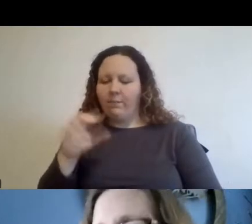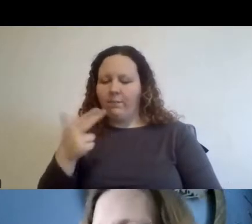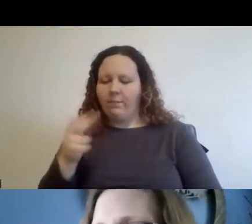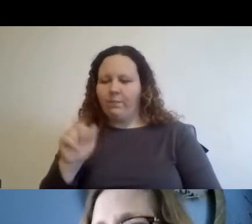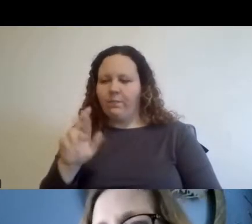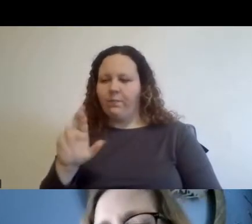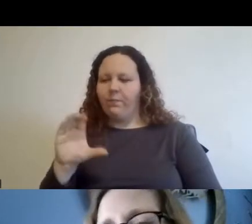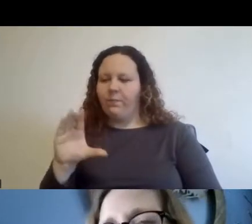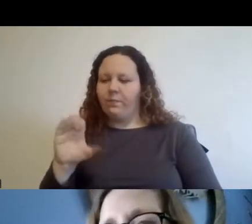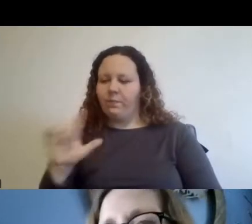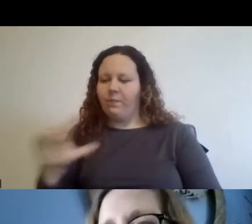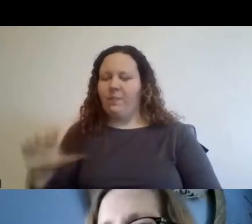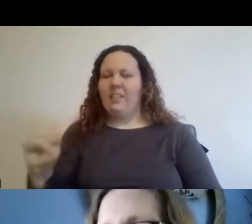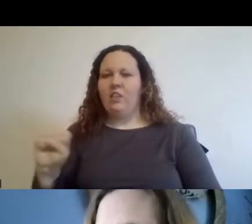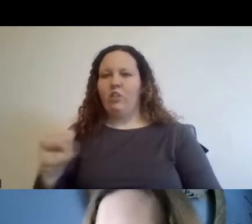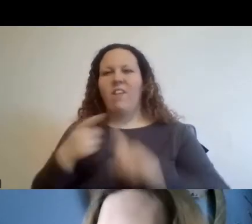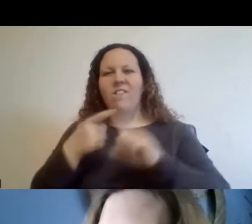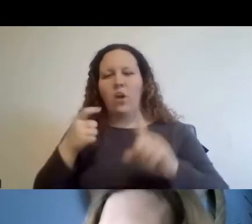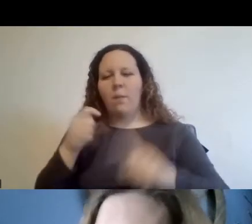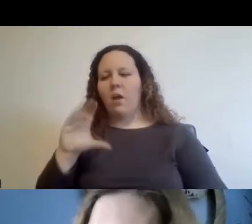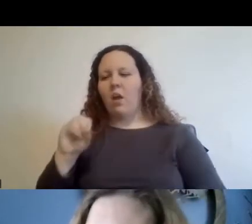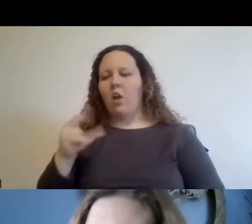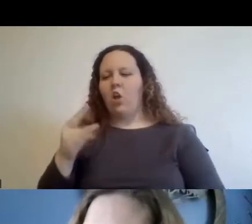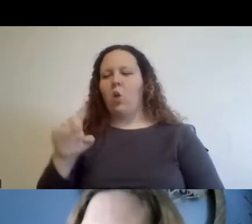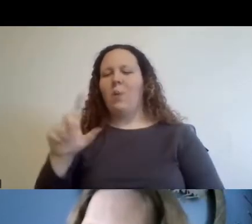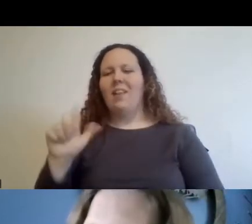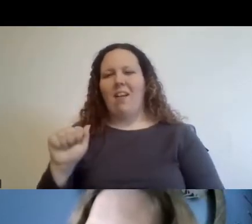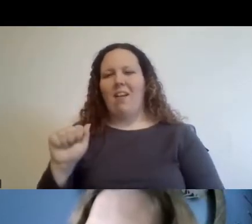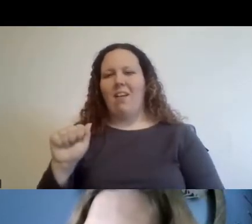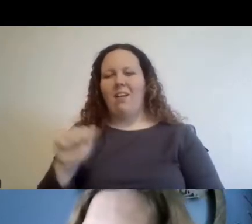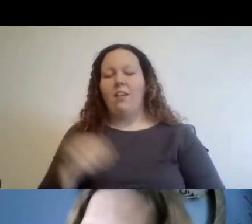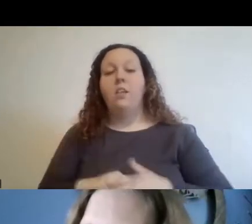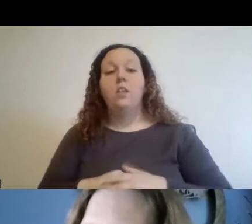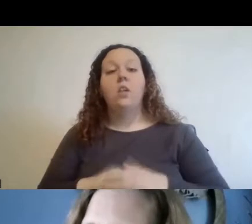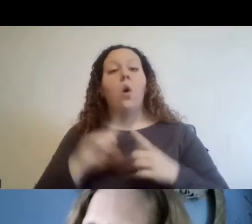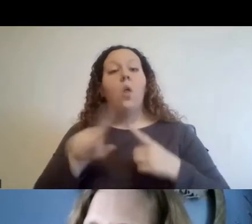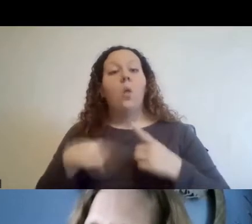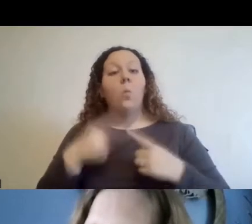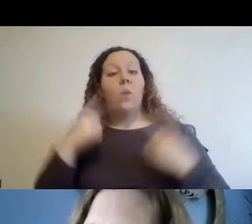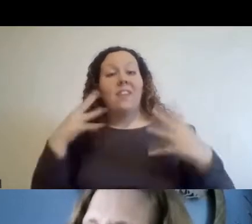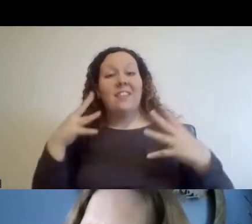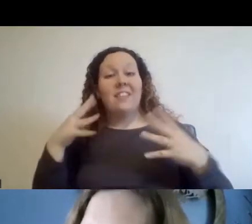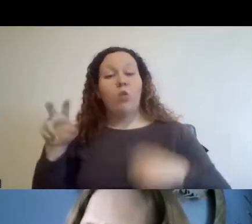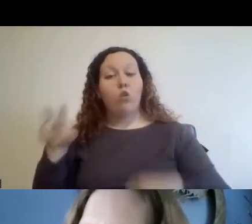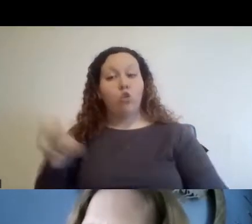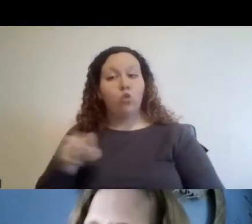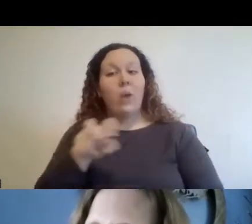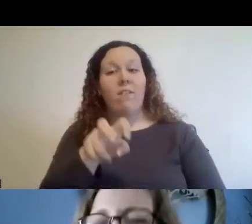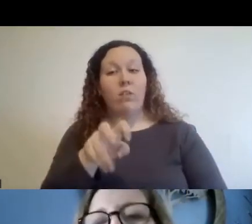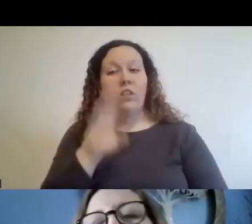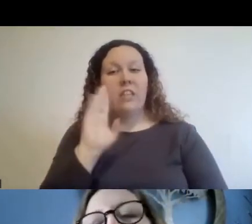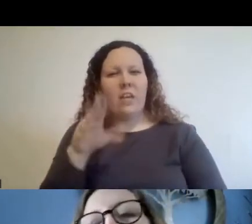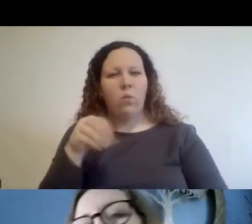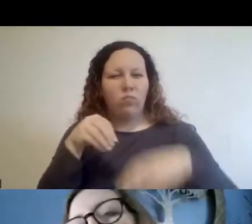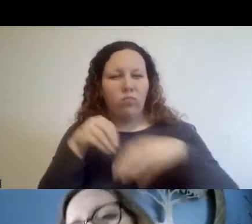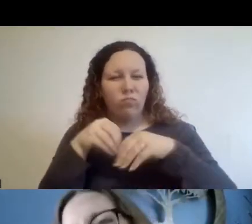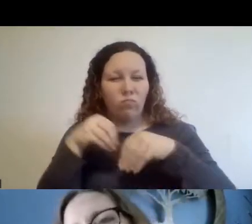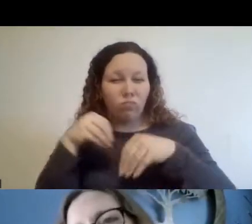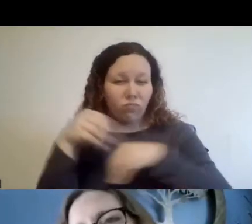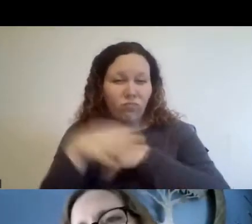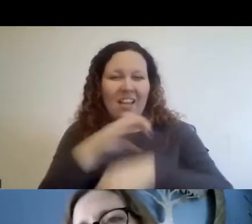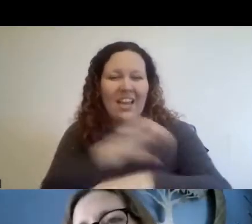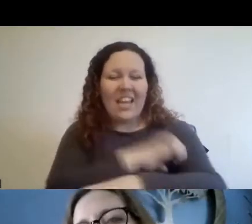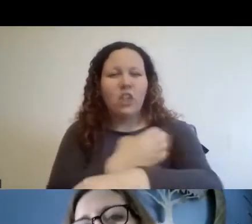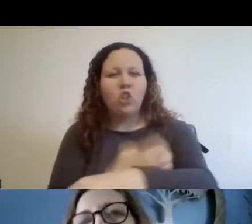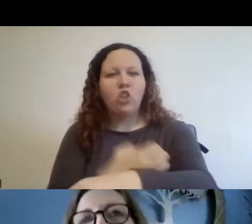sound travels on the auditory nerve to the brain, it transmits energy to the brain for